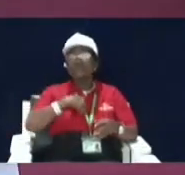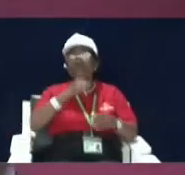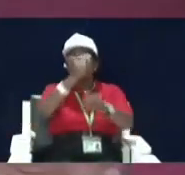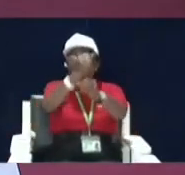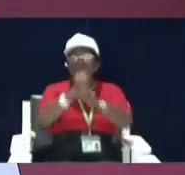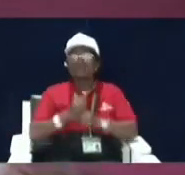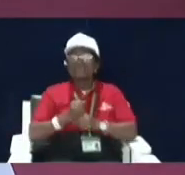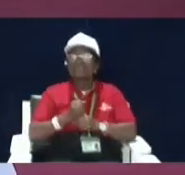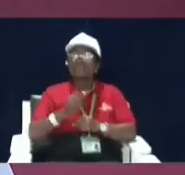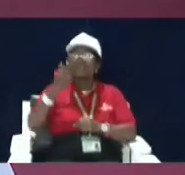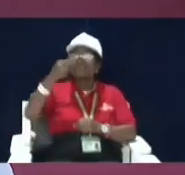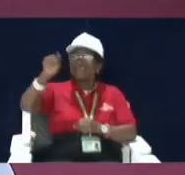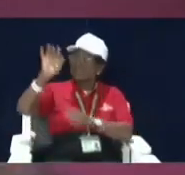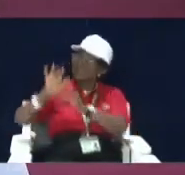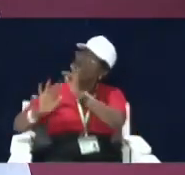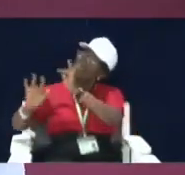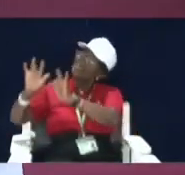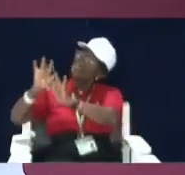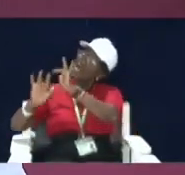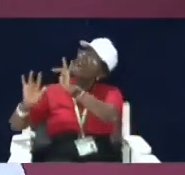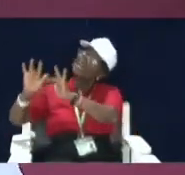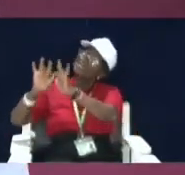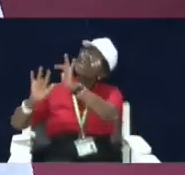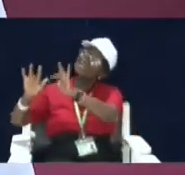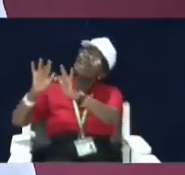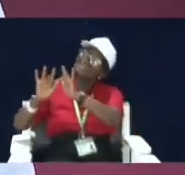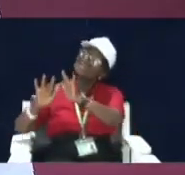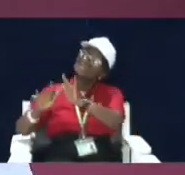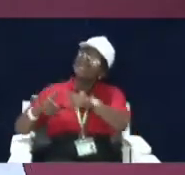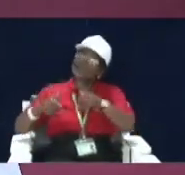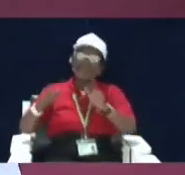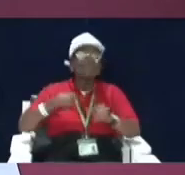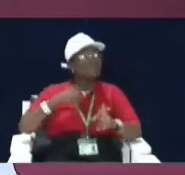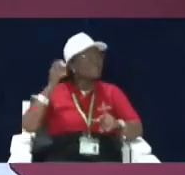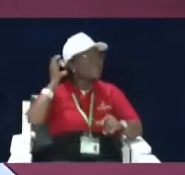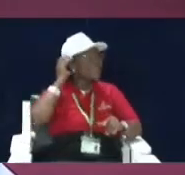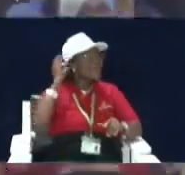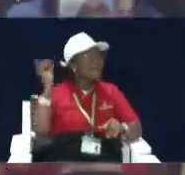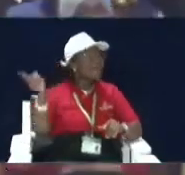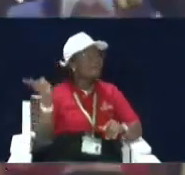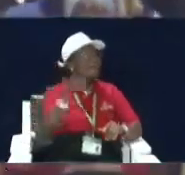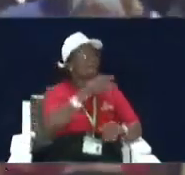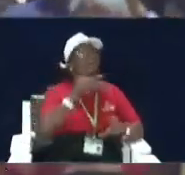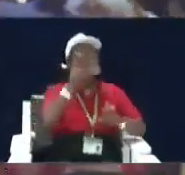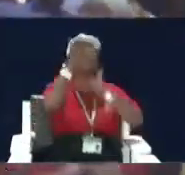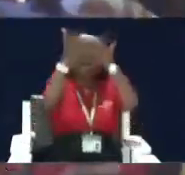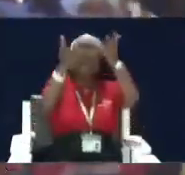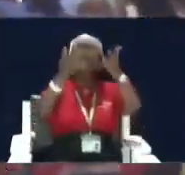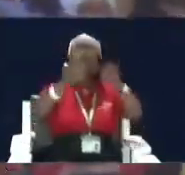We receive the mercy. Let me hear you shout another hallelujah.